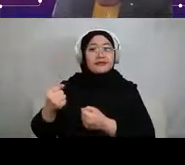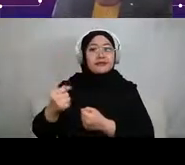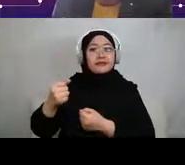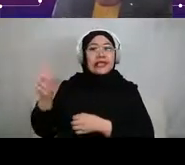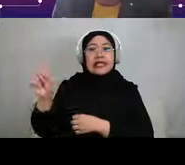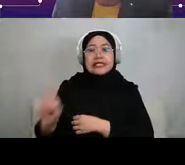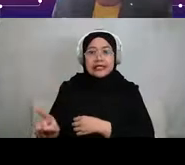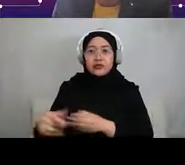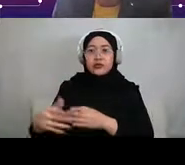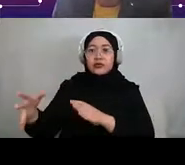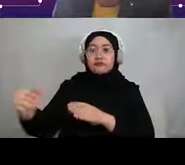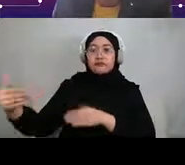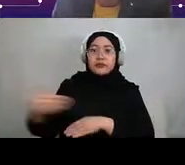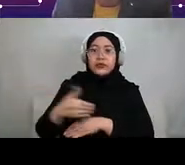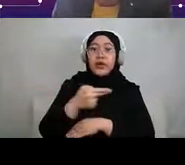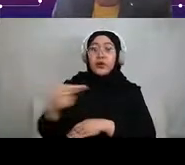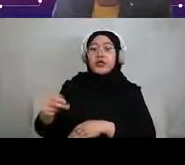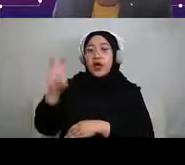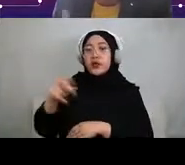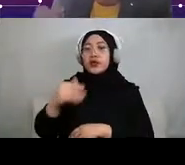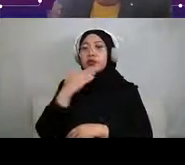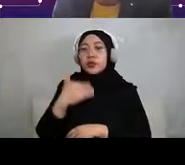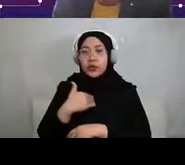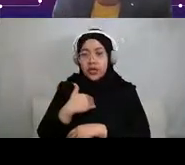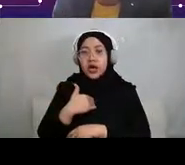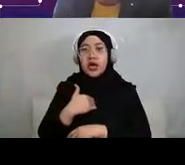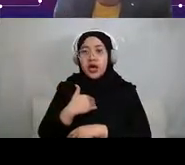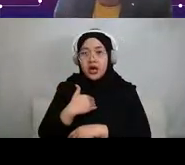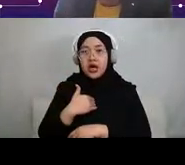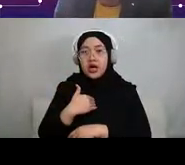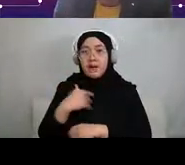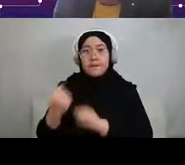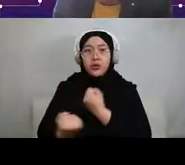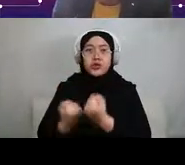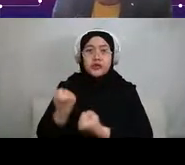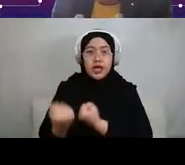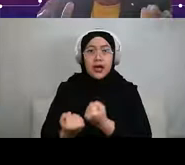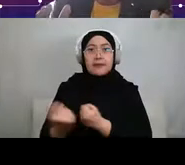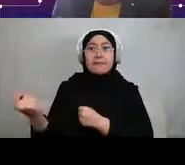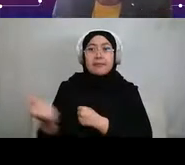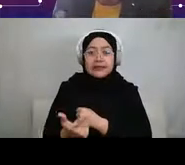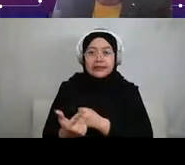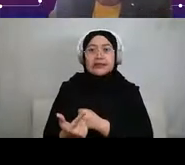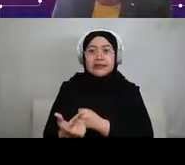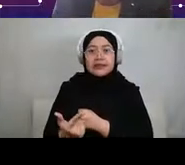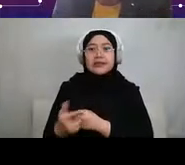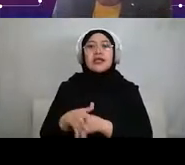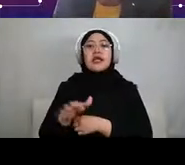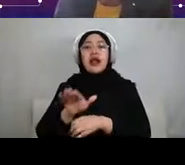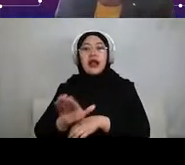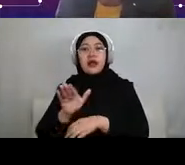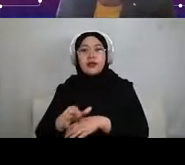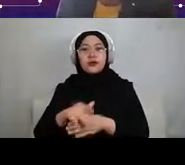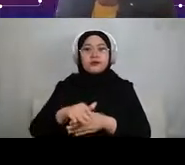be able to purchase these buses and deploy it with the government agencies. Manufacturer will manufacture the